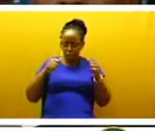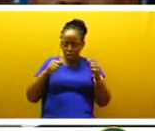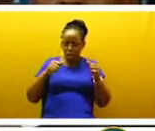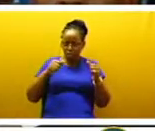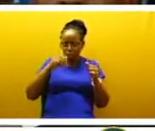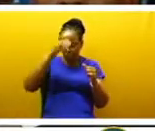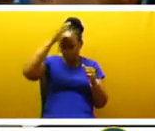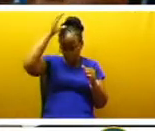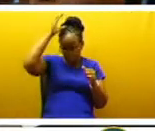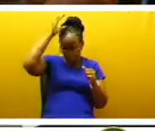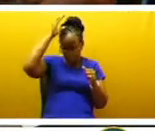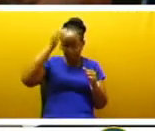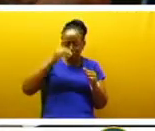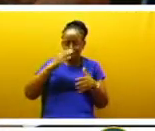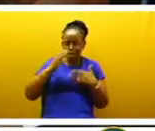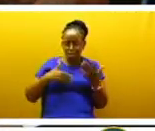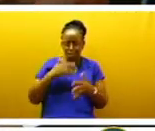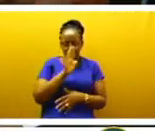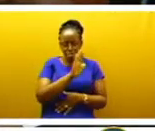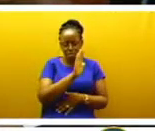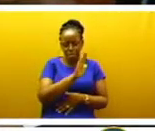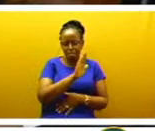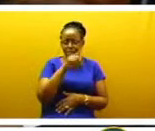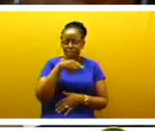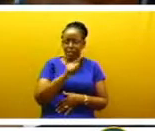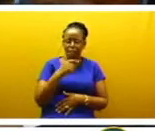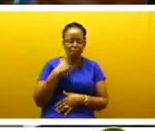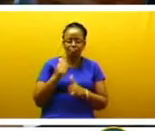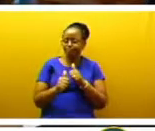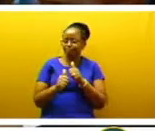reference to Article 10?